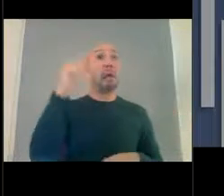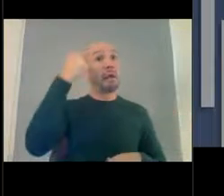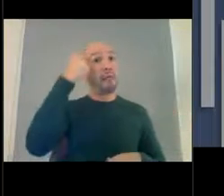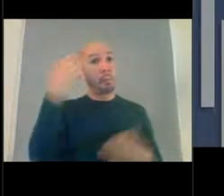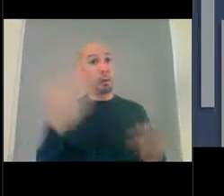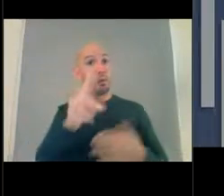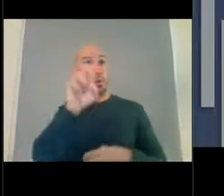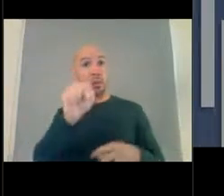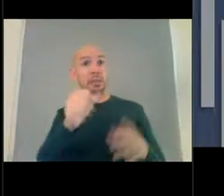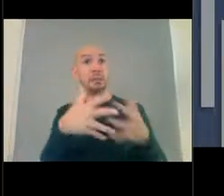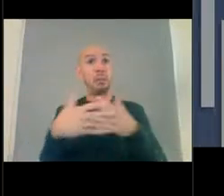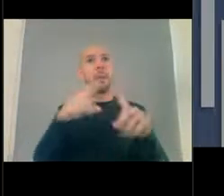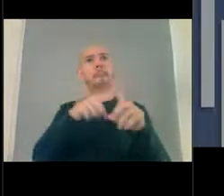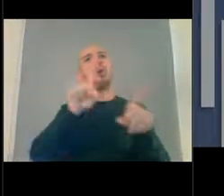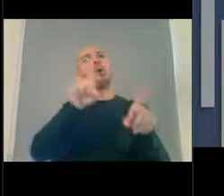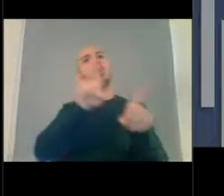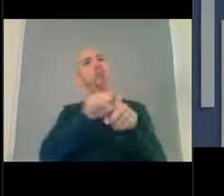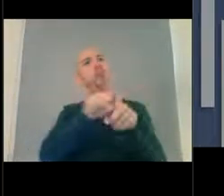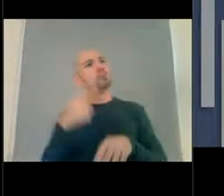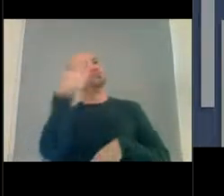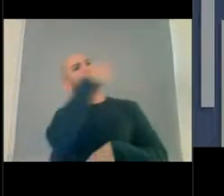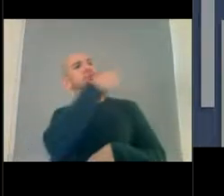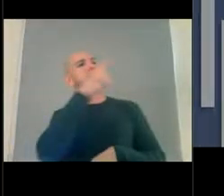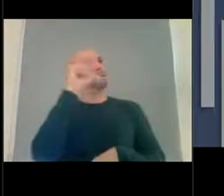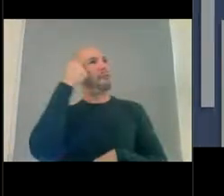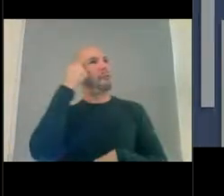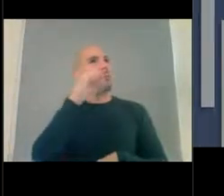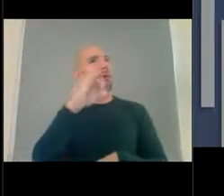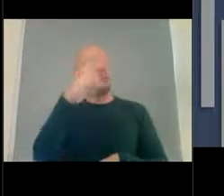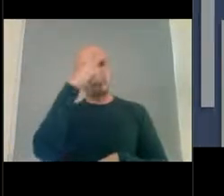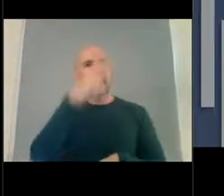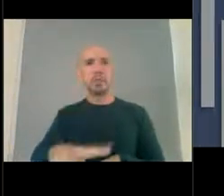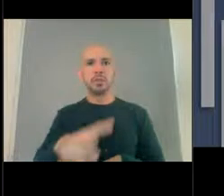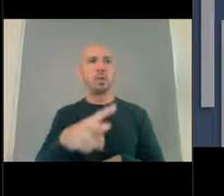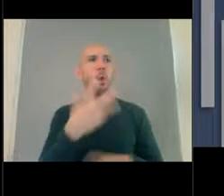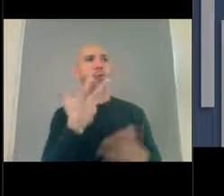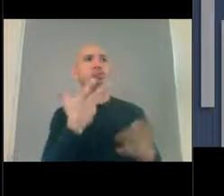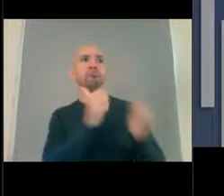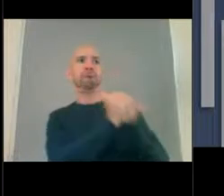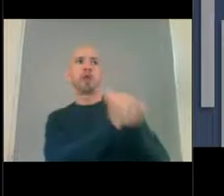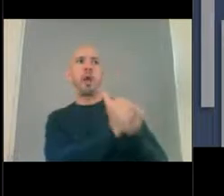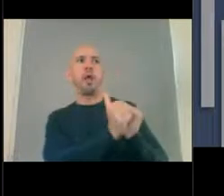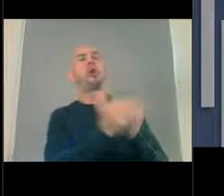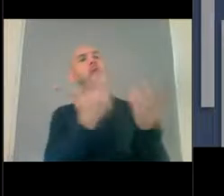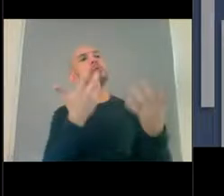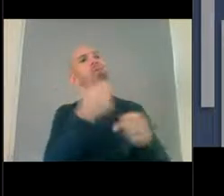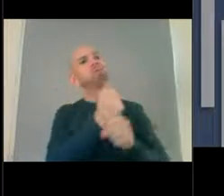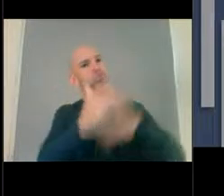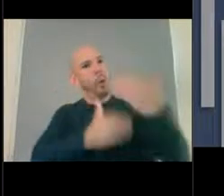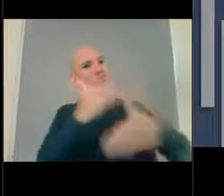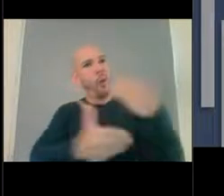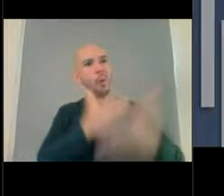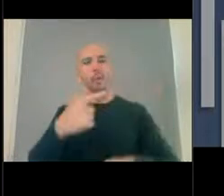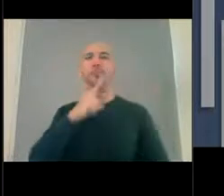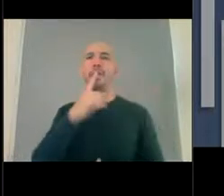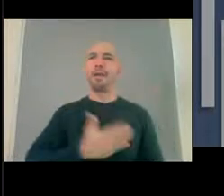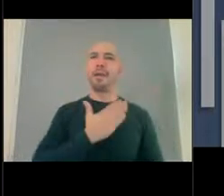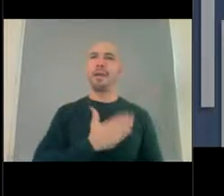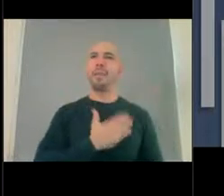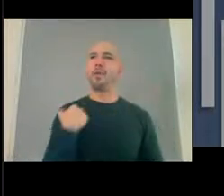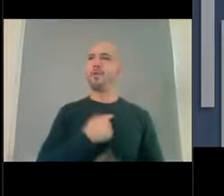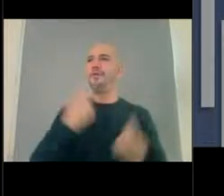complex project and so we're so happy that finally that we'll get to see a groundbreaking